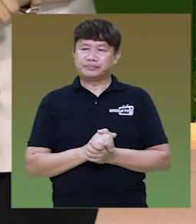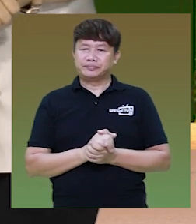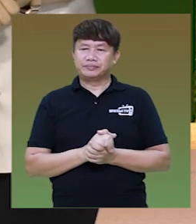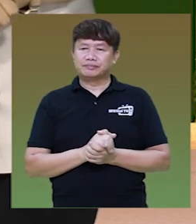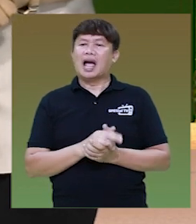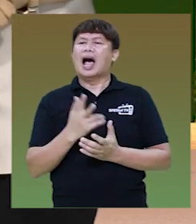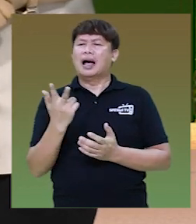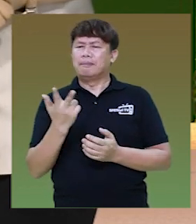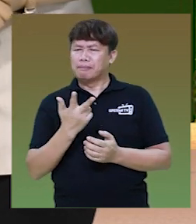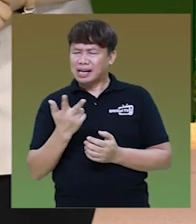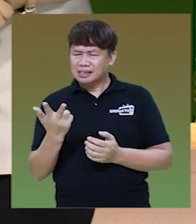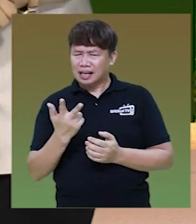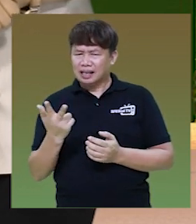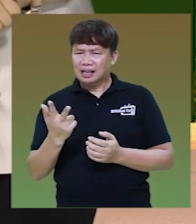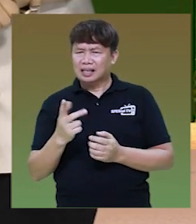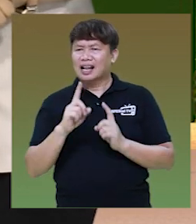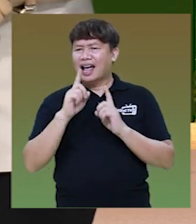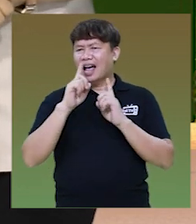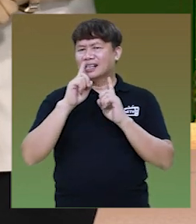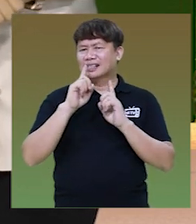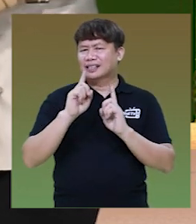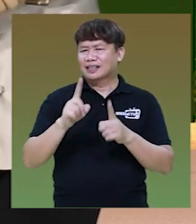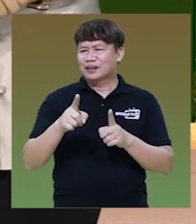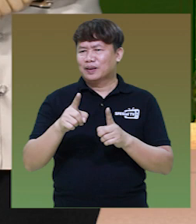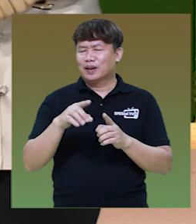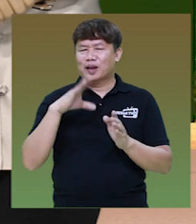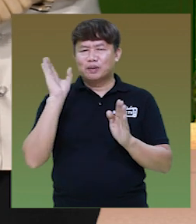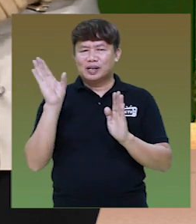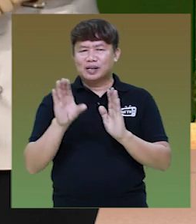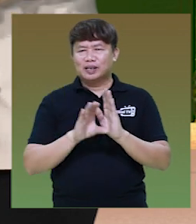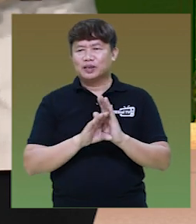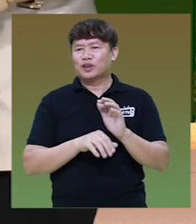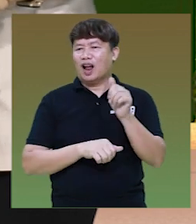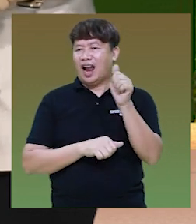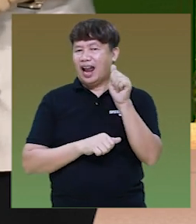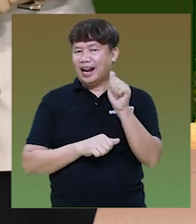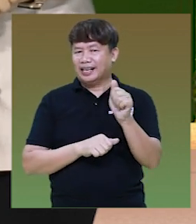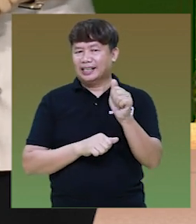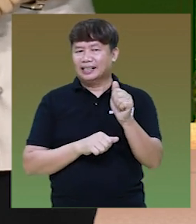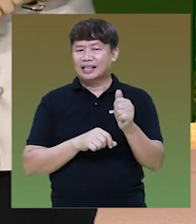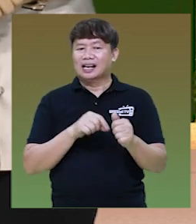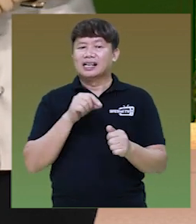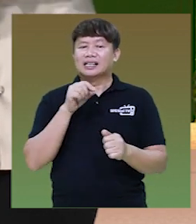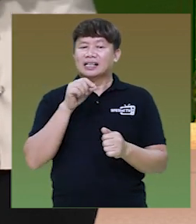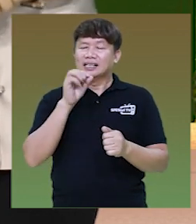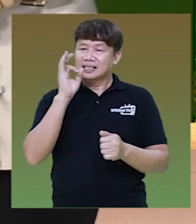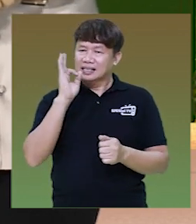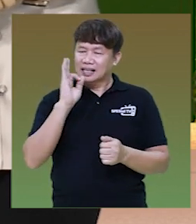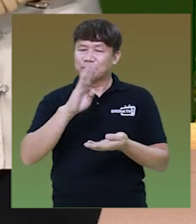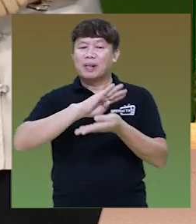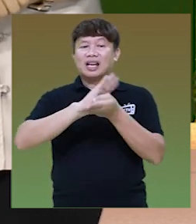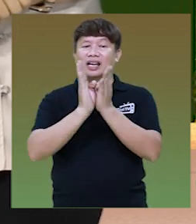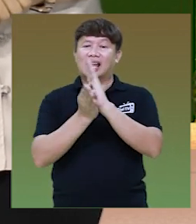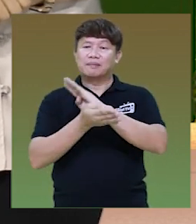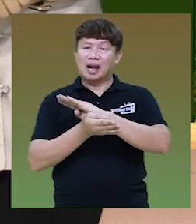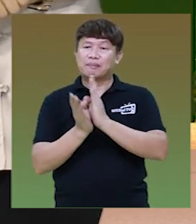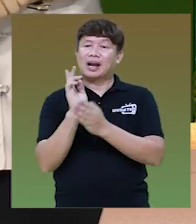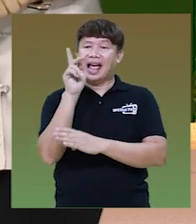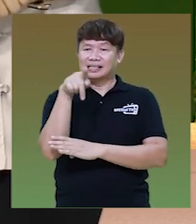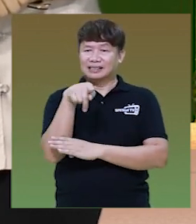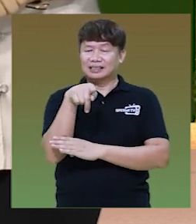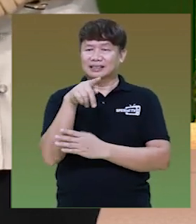Awesome! The answer is picture A. The seed became a plant.